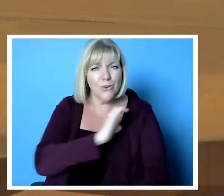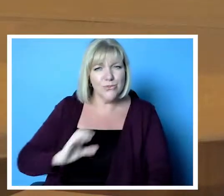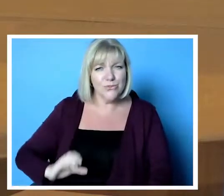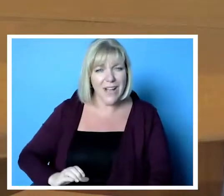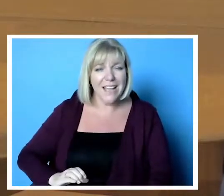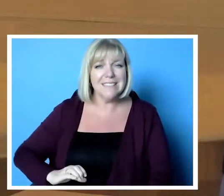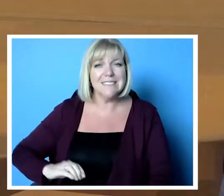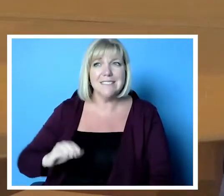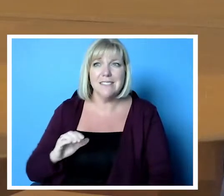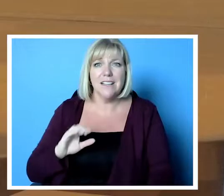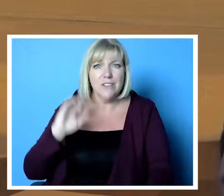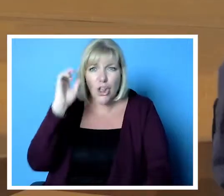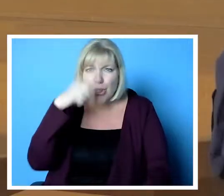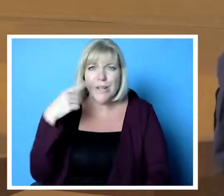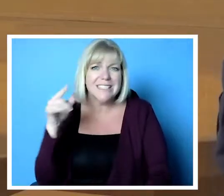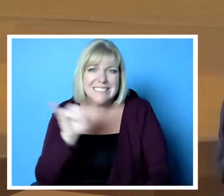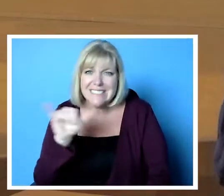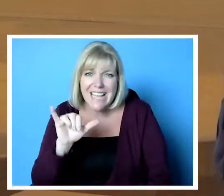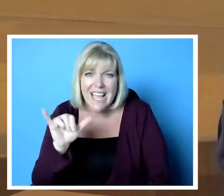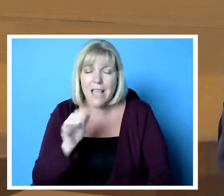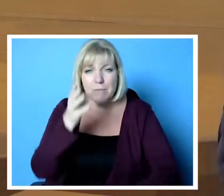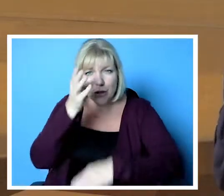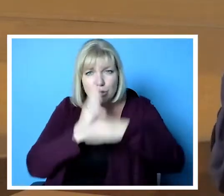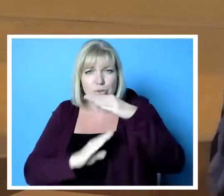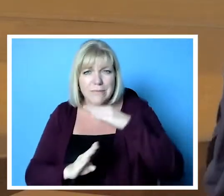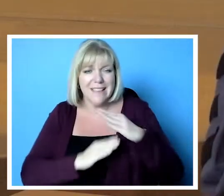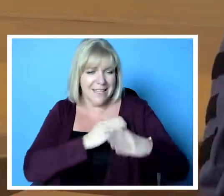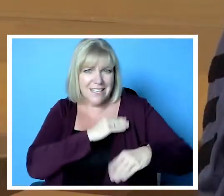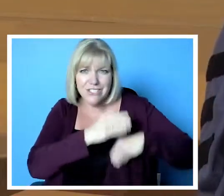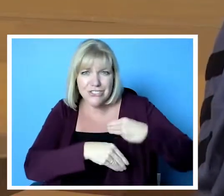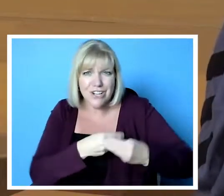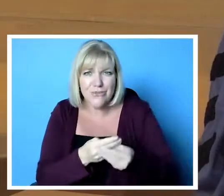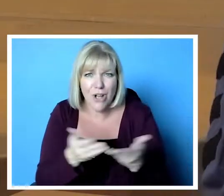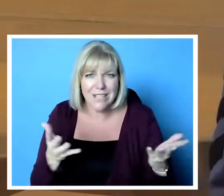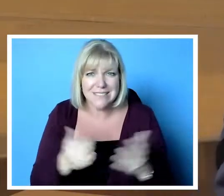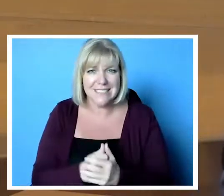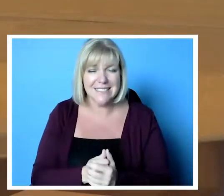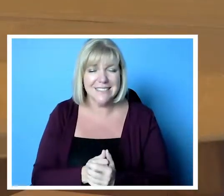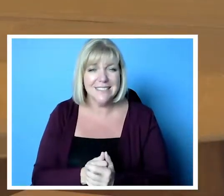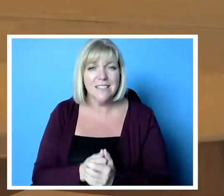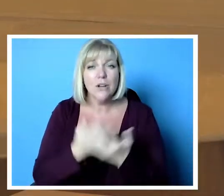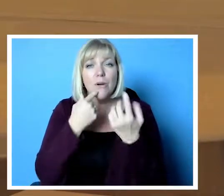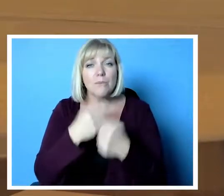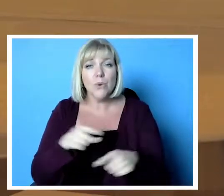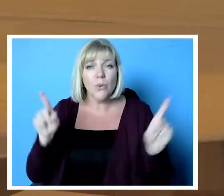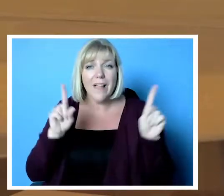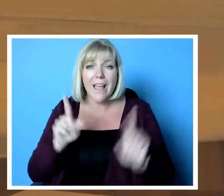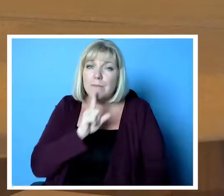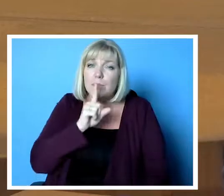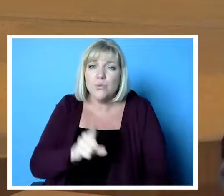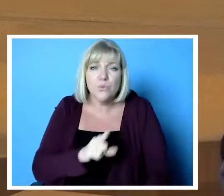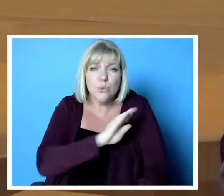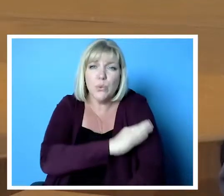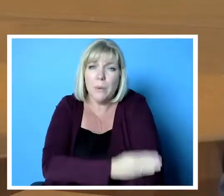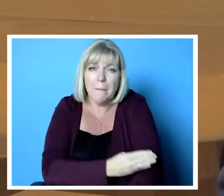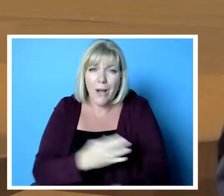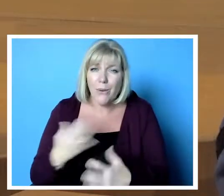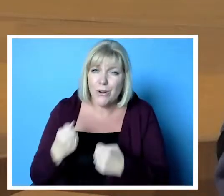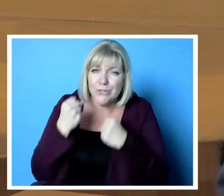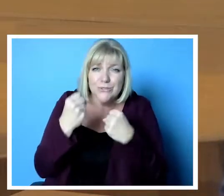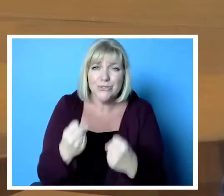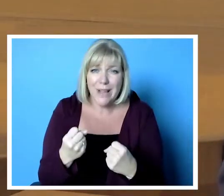and generosity. Let us proclaim that true power and strength come when we